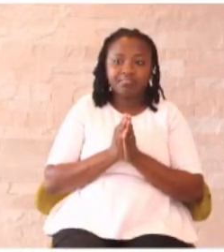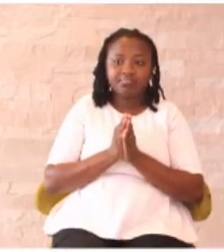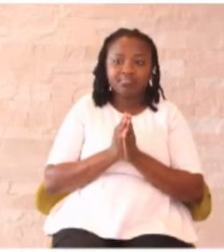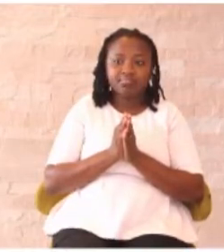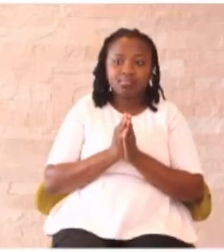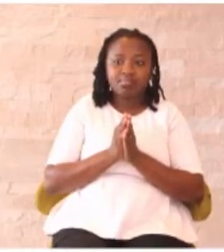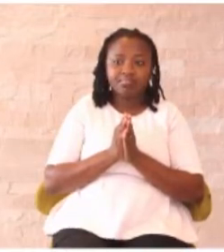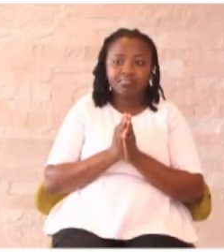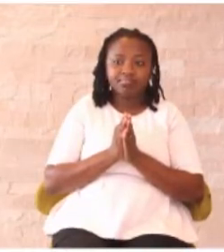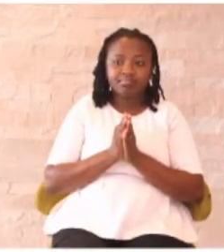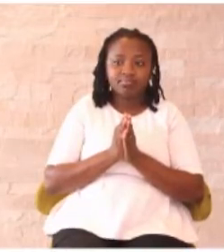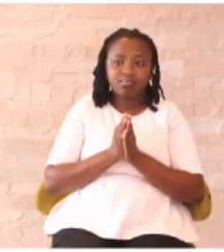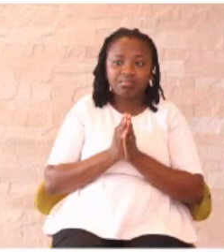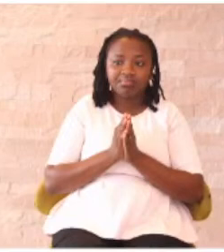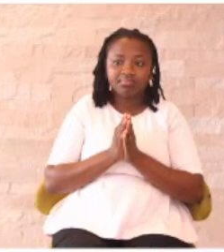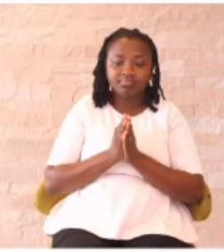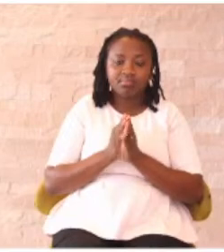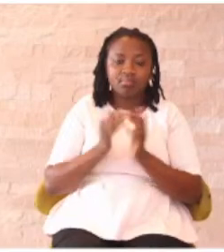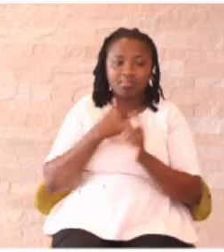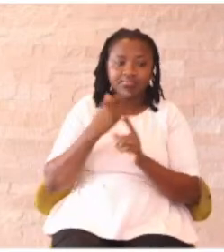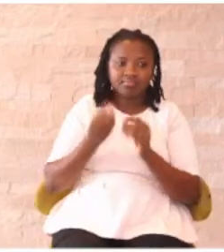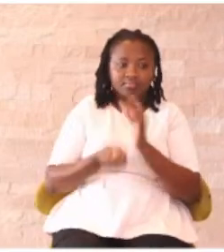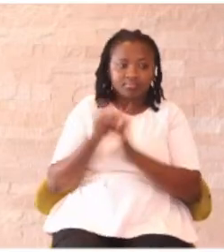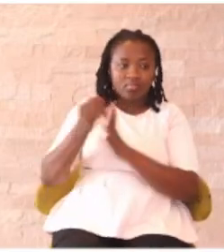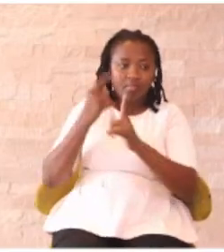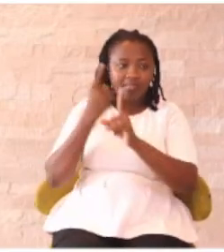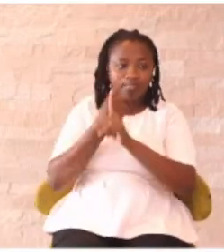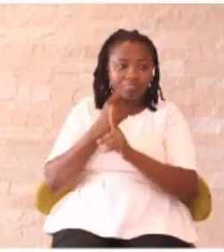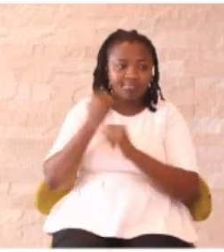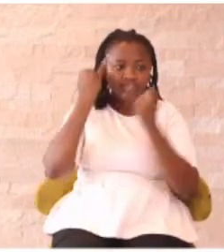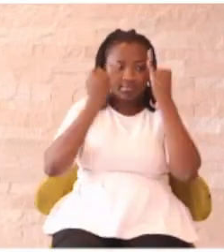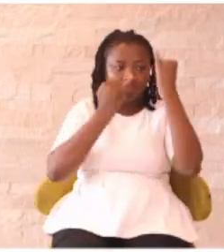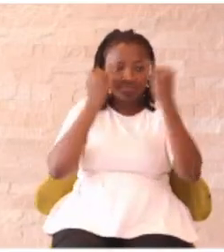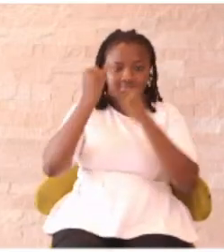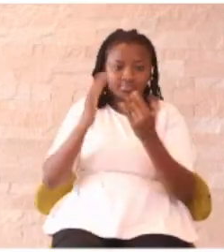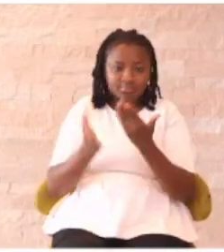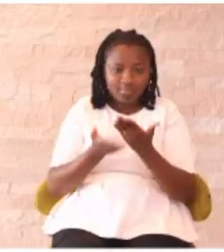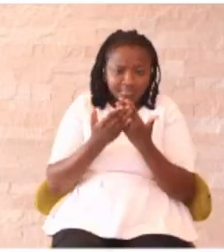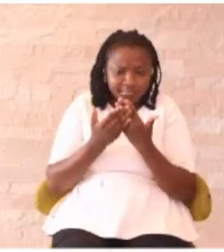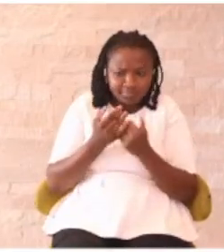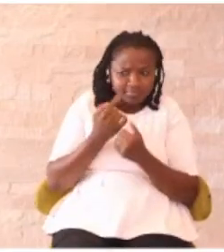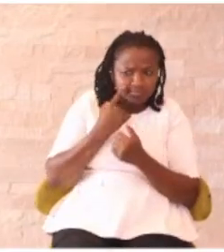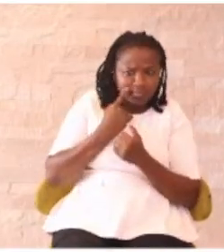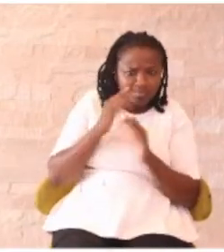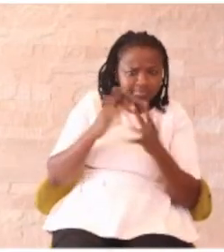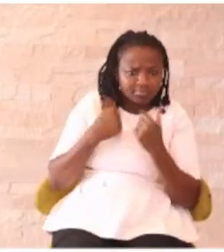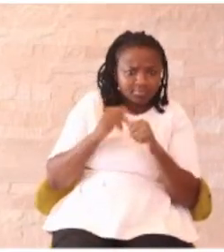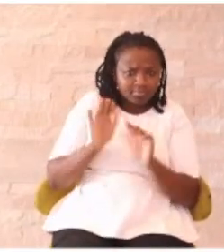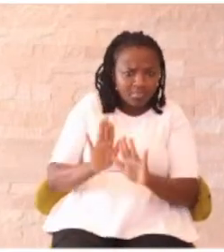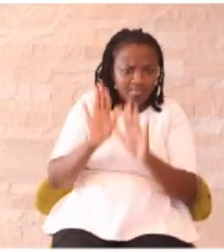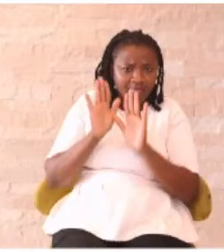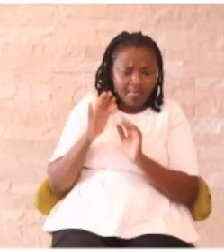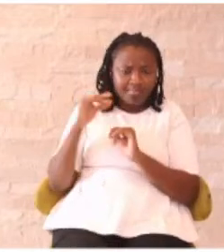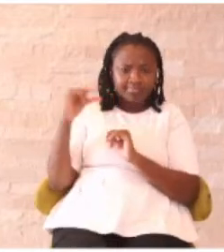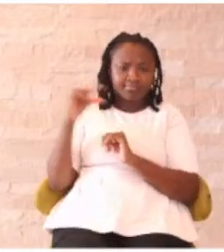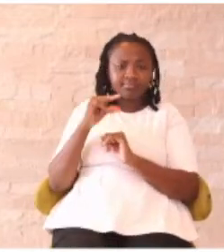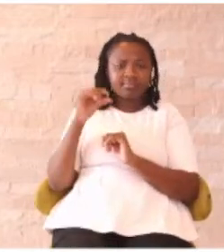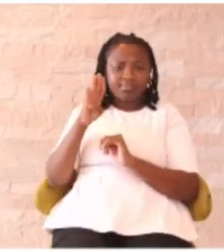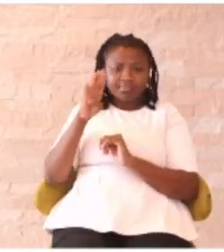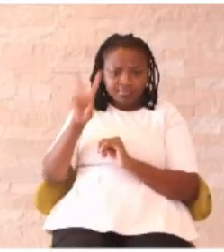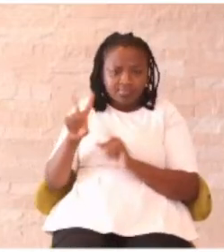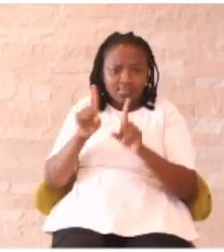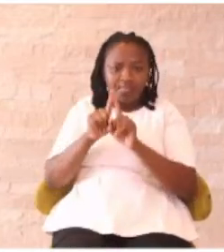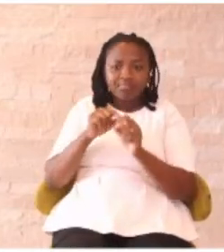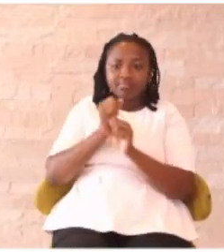ideas or suggestions or recommendations to be able to avert gender-based violence, to be able to ensure that the justice system